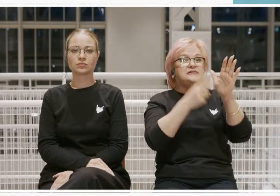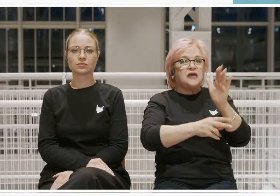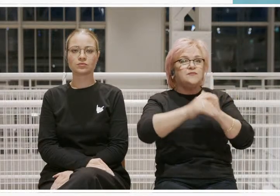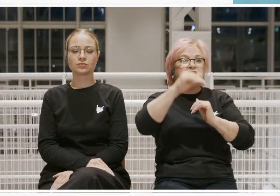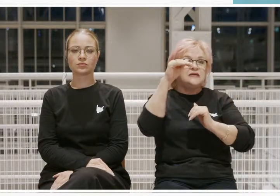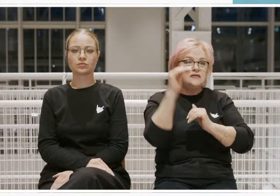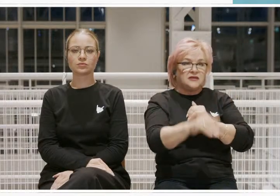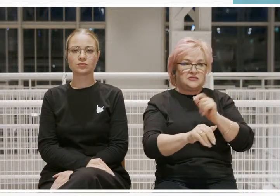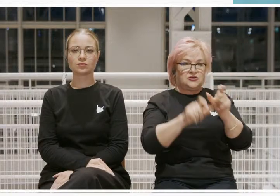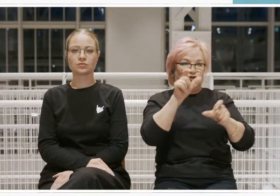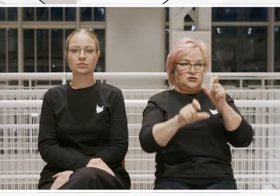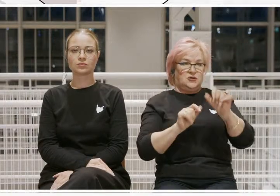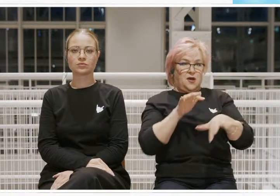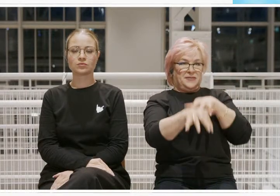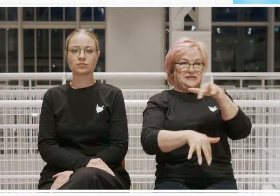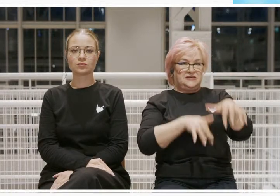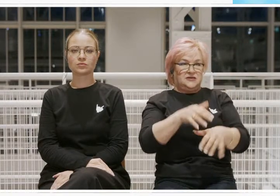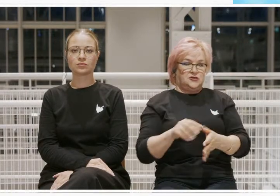the show.